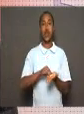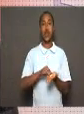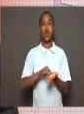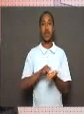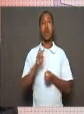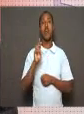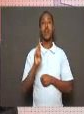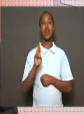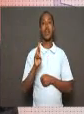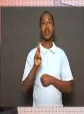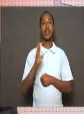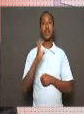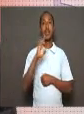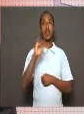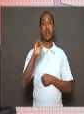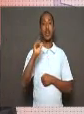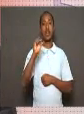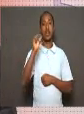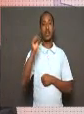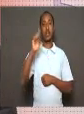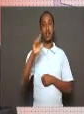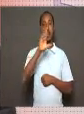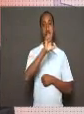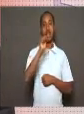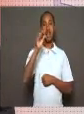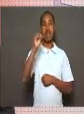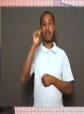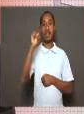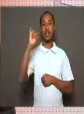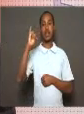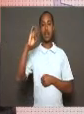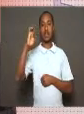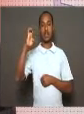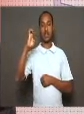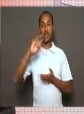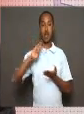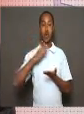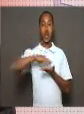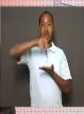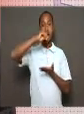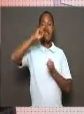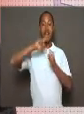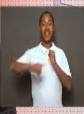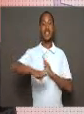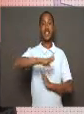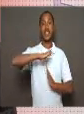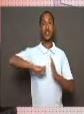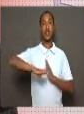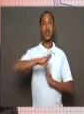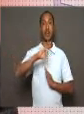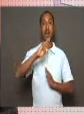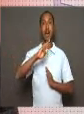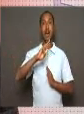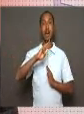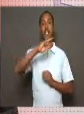molecule or a crystal lattice. We learned that valence electrons